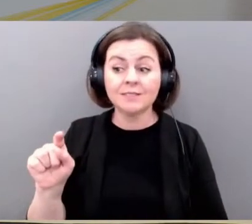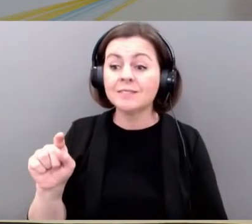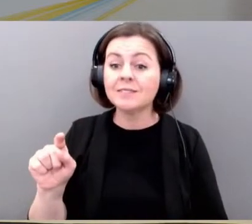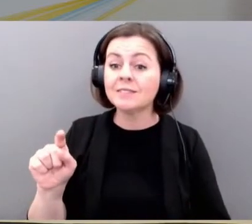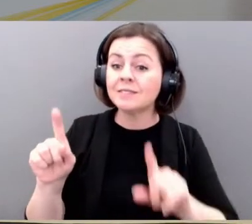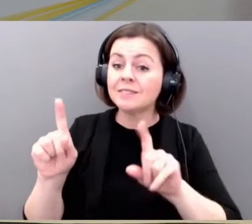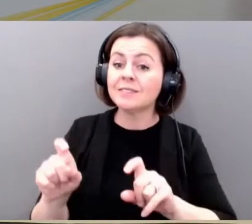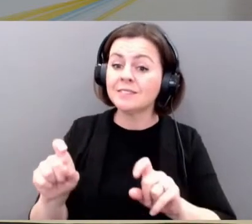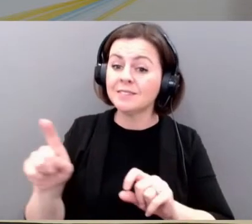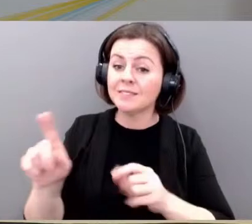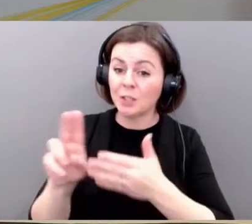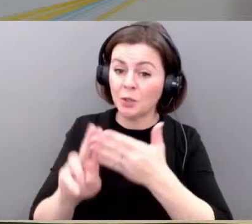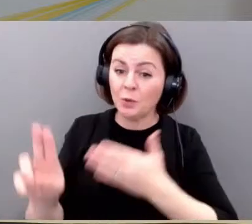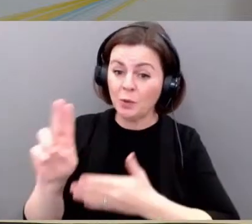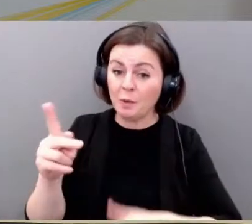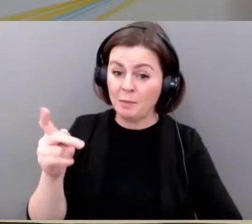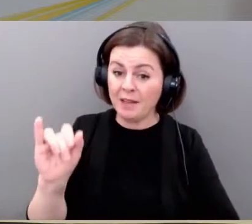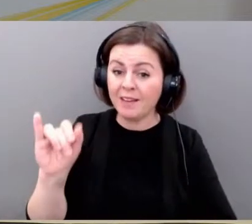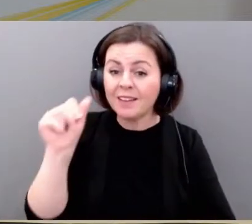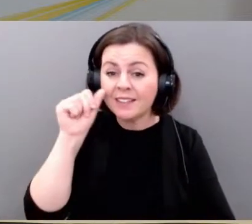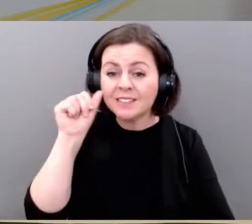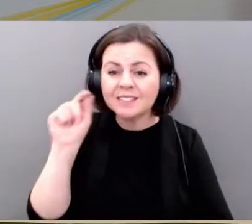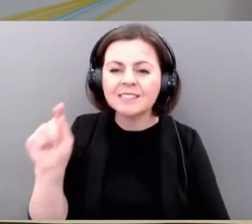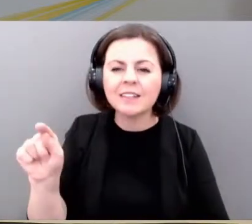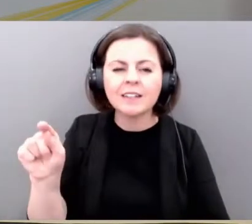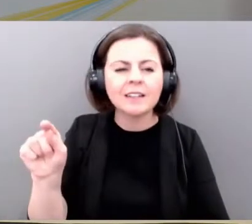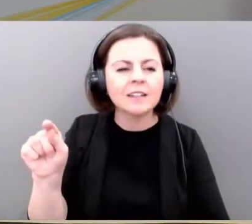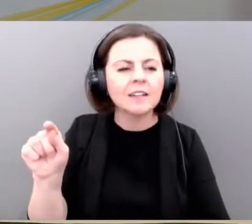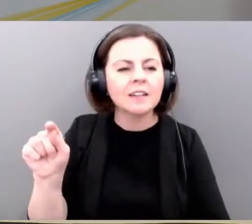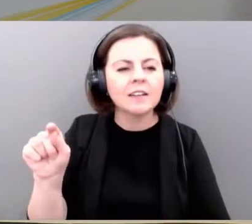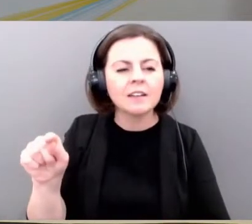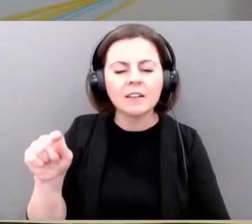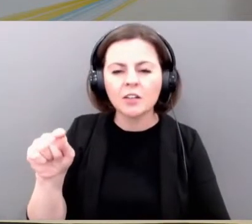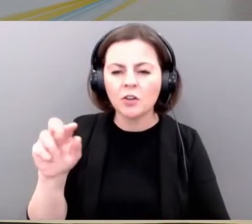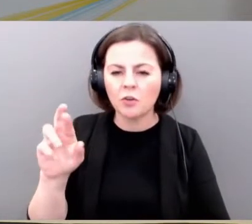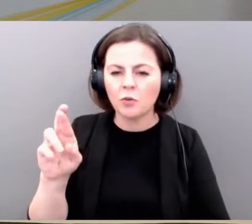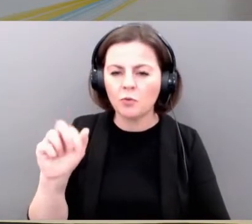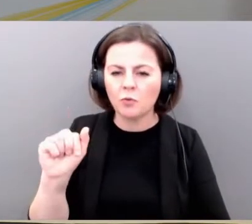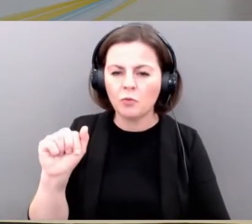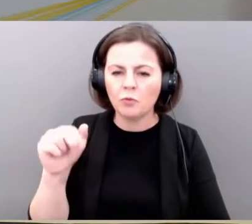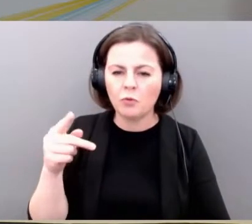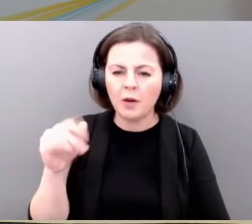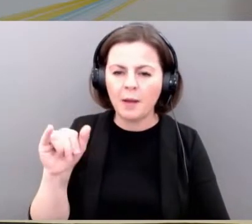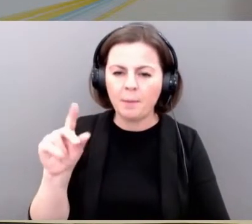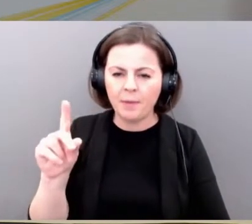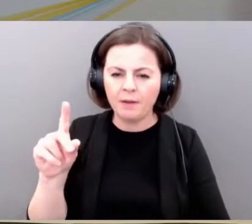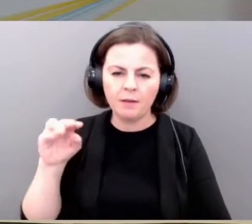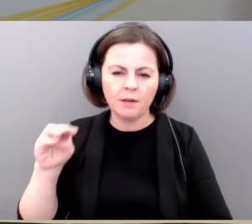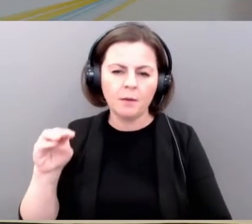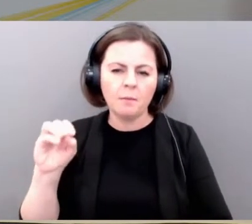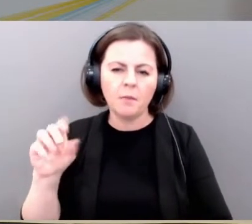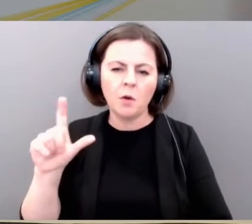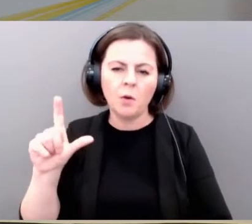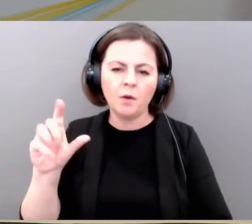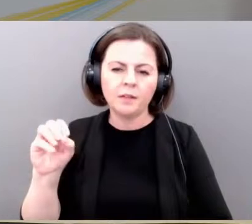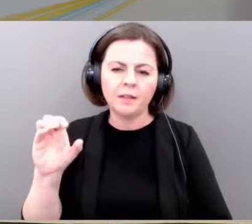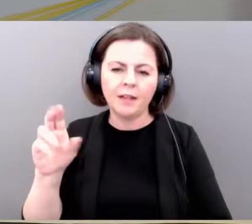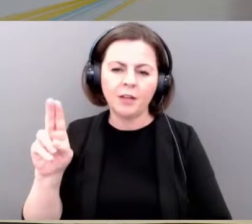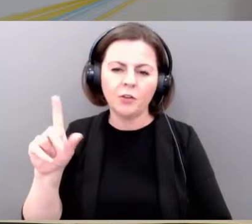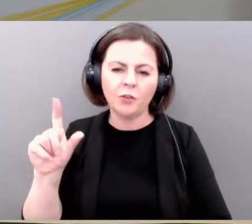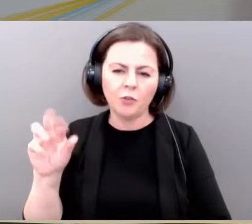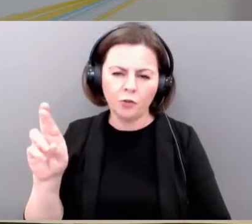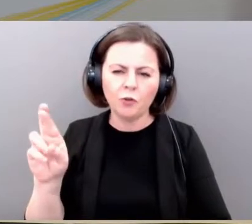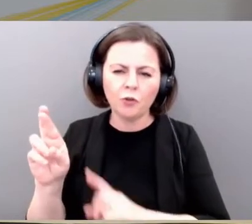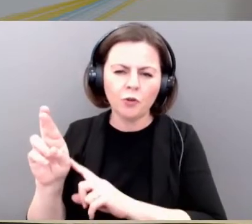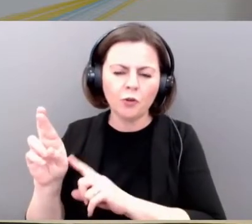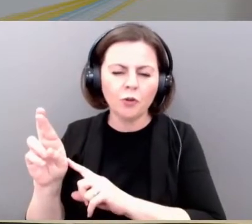used at UPI yesterday were a particular kind of rapid molecular tests, which are different